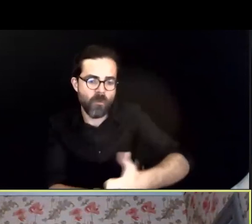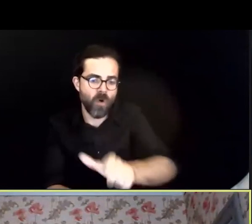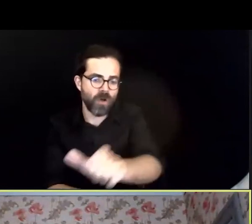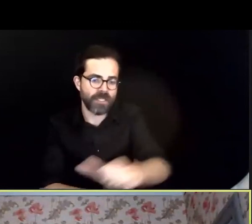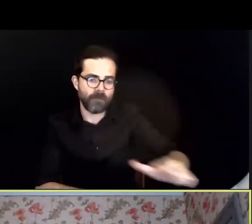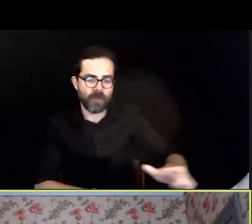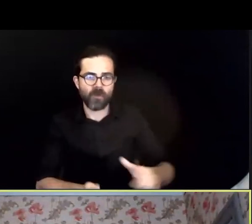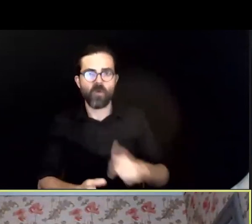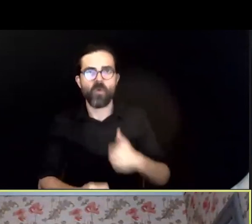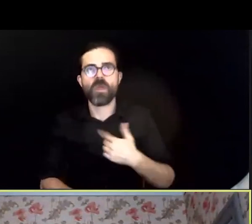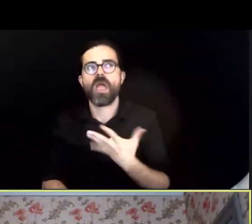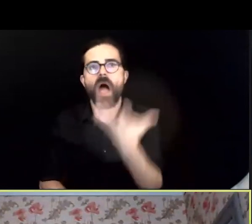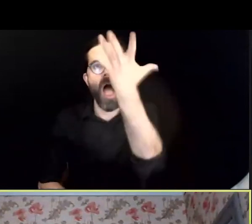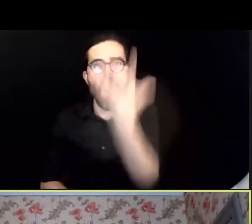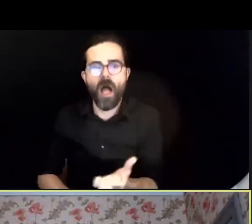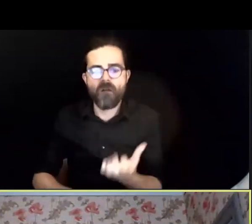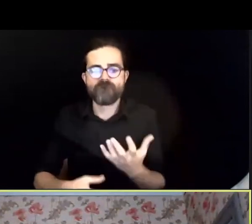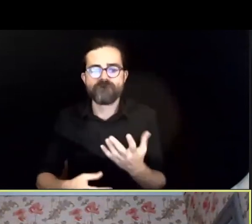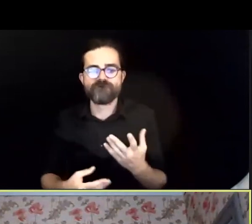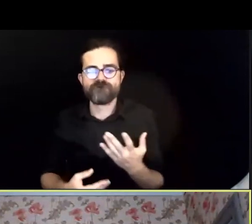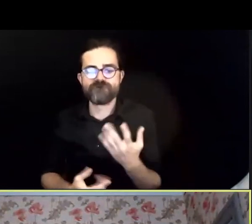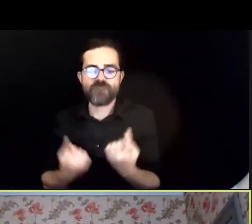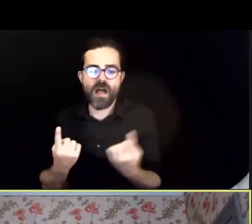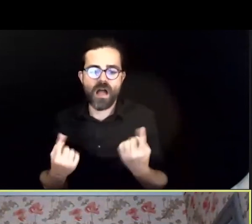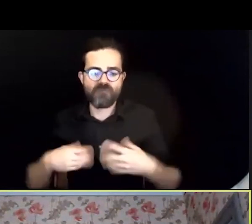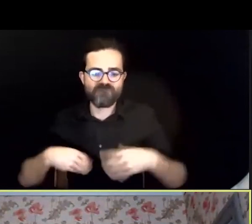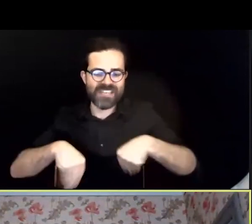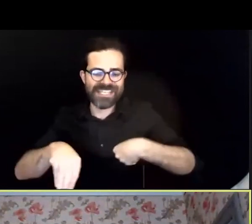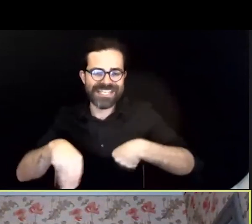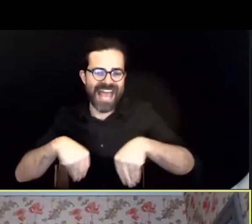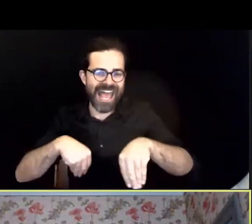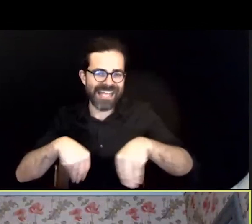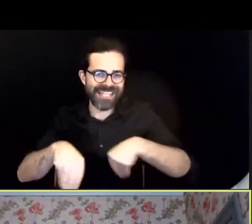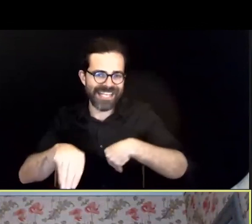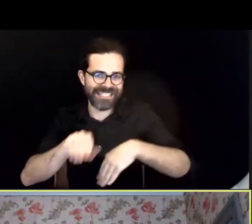strategies, how did we improve that and how it should be.